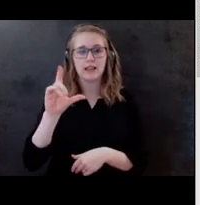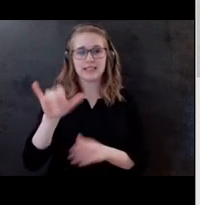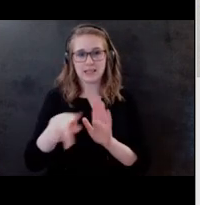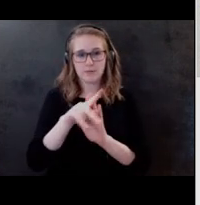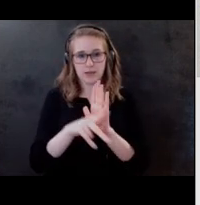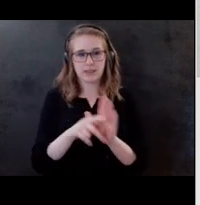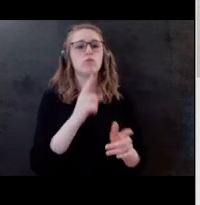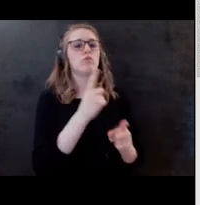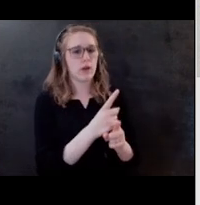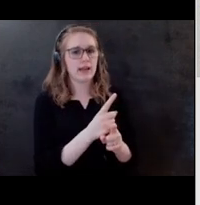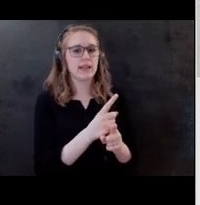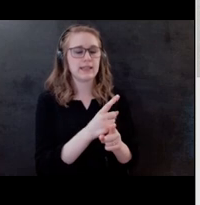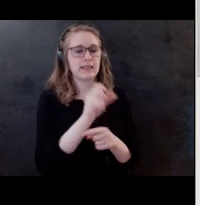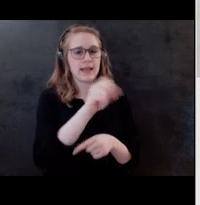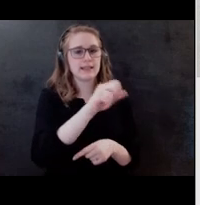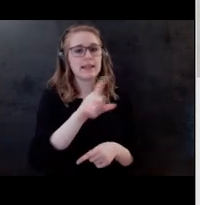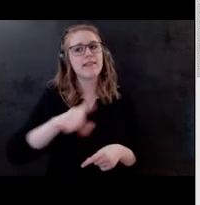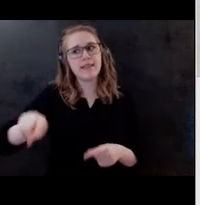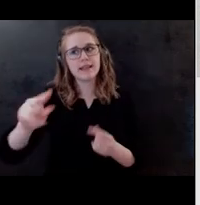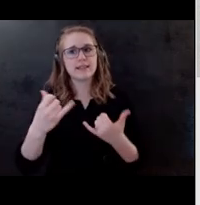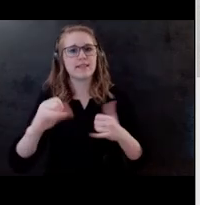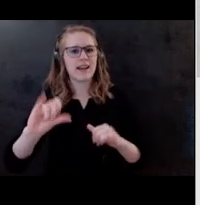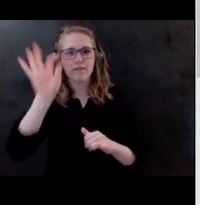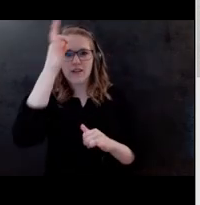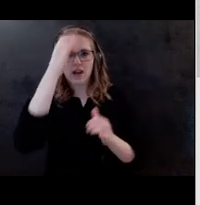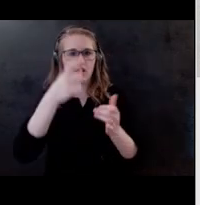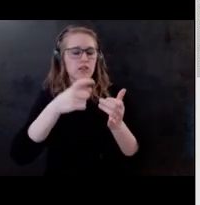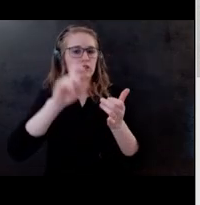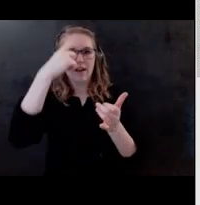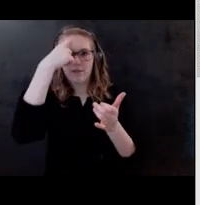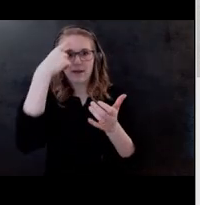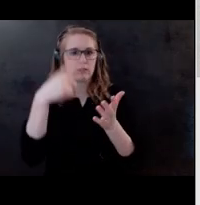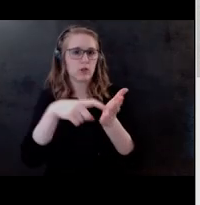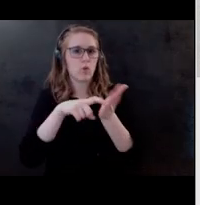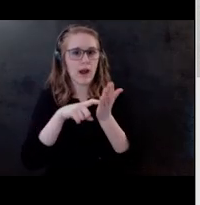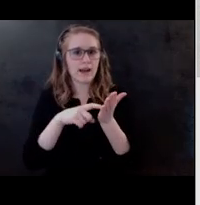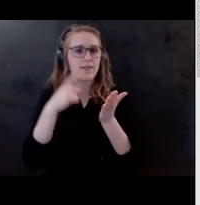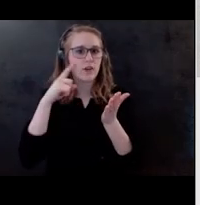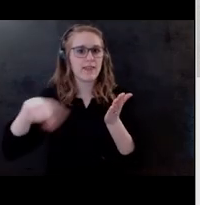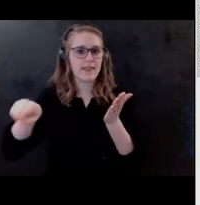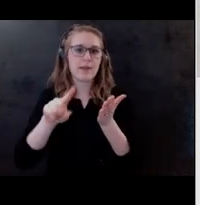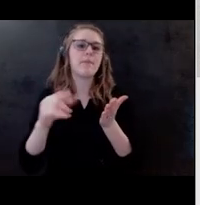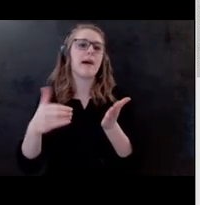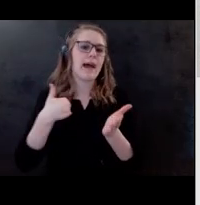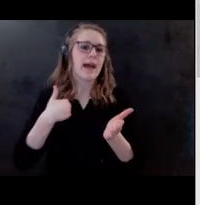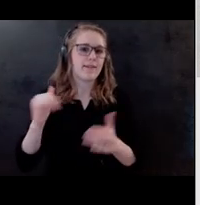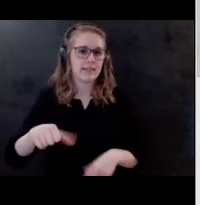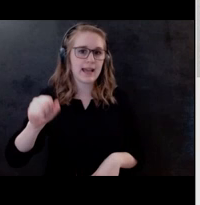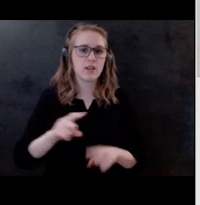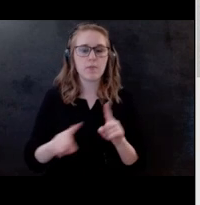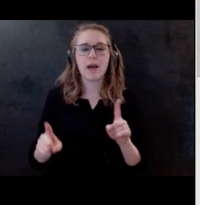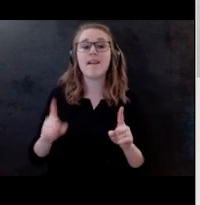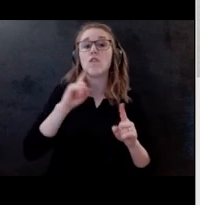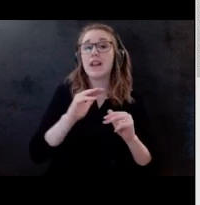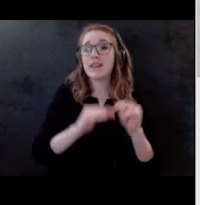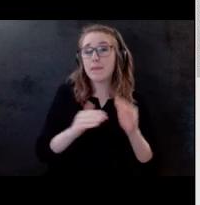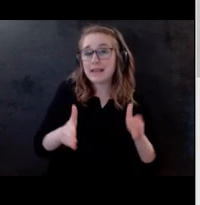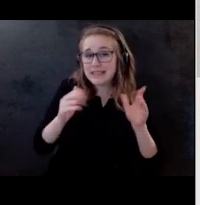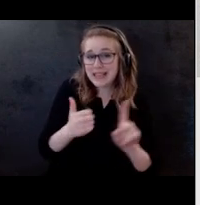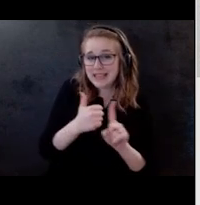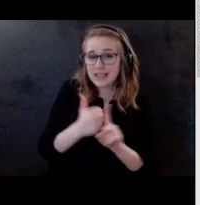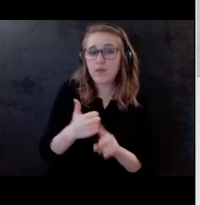their, you know, whatever the federal government for their facilities, they normally will do as well. But okay, for the building itself, we